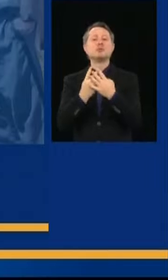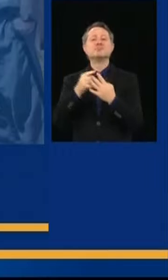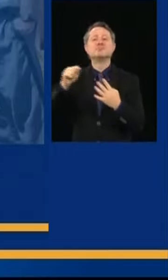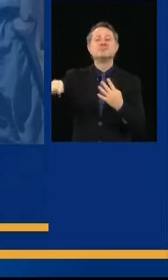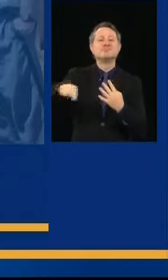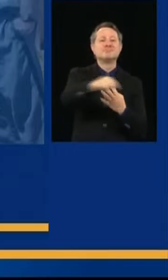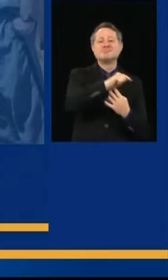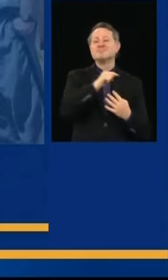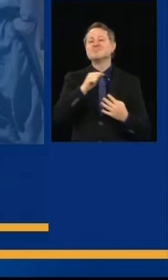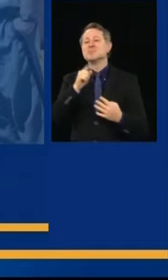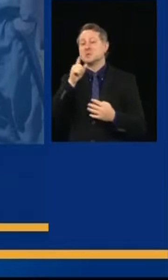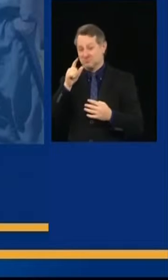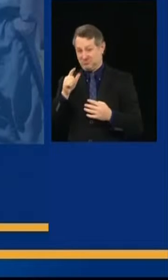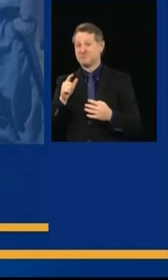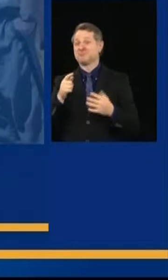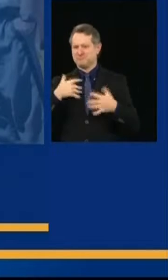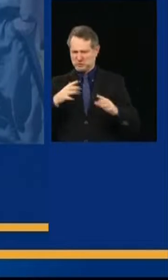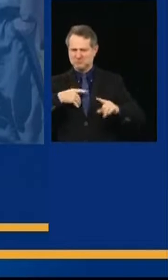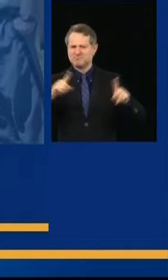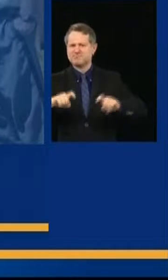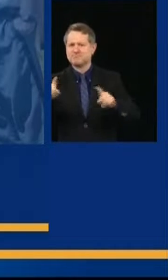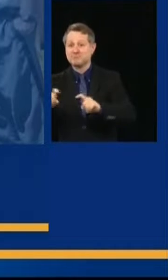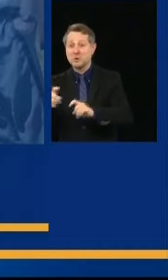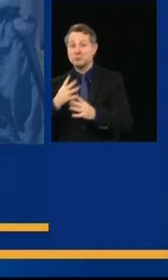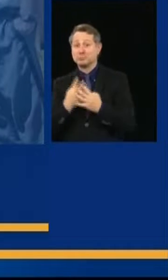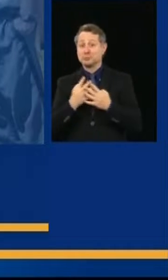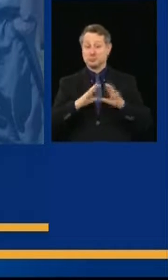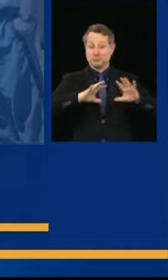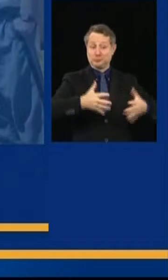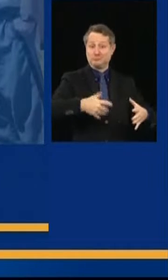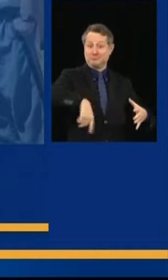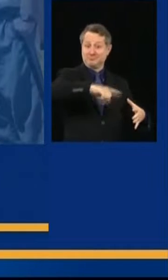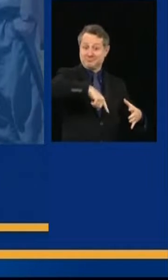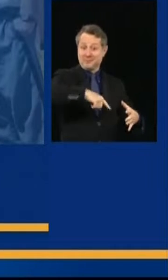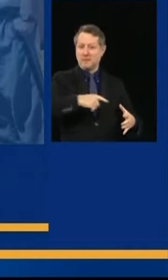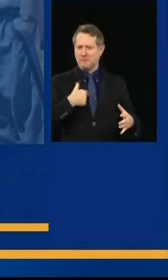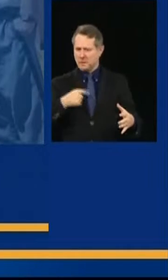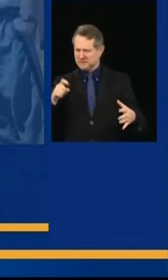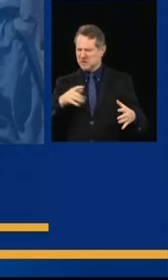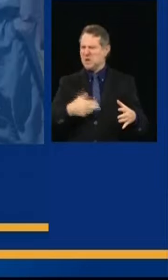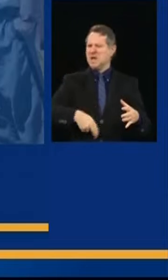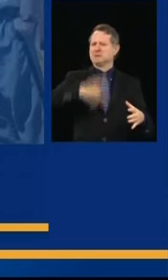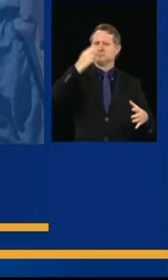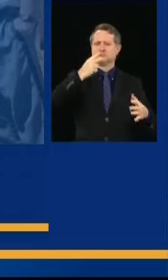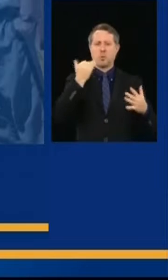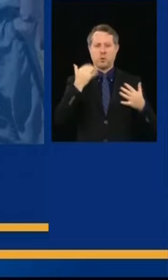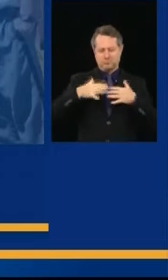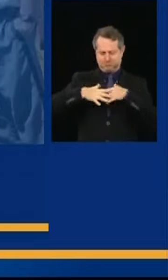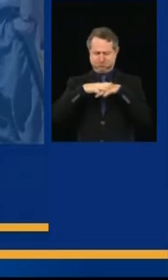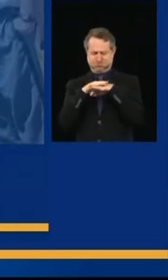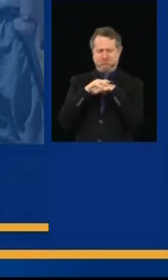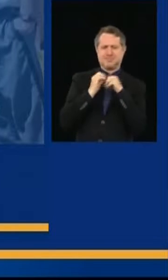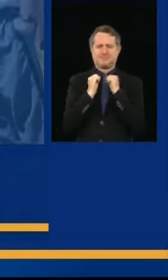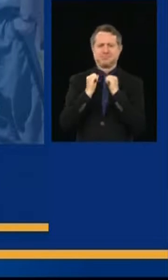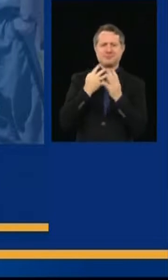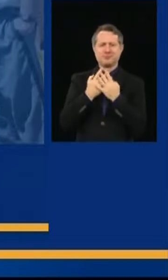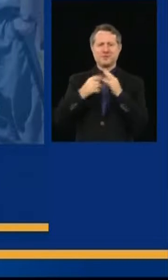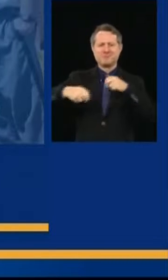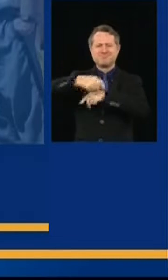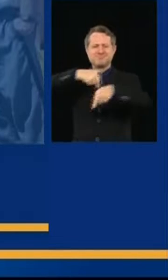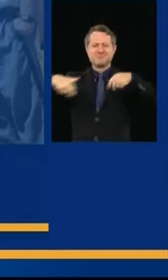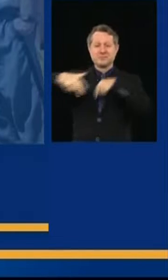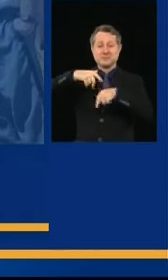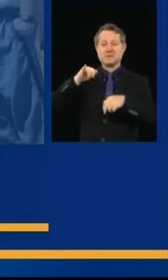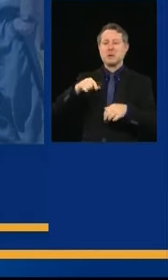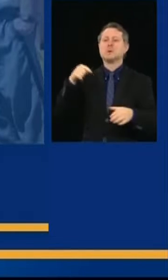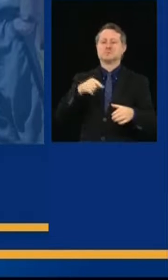Prisons, we've also been very careful because prisons, you have a congregate population. Wherever you have those gatherings, that's